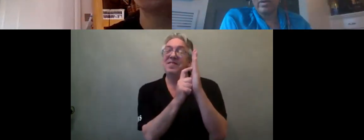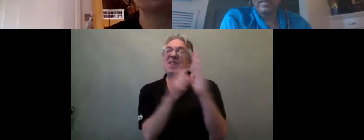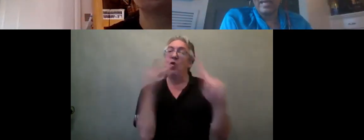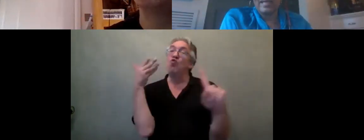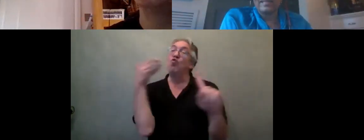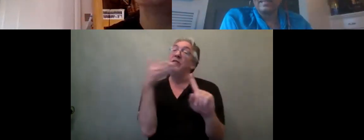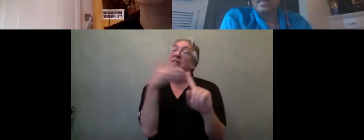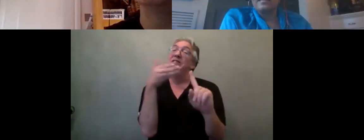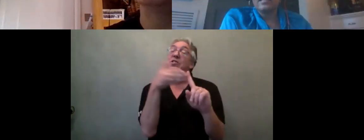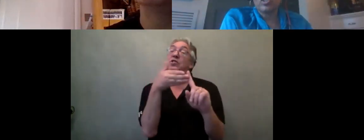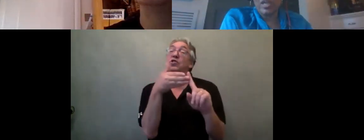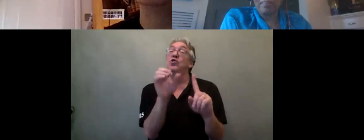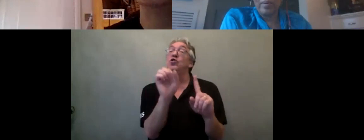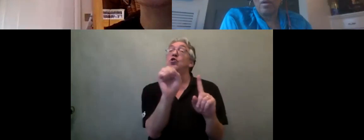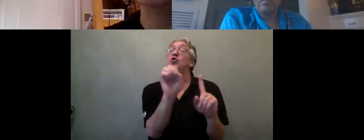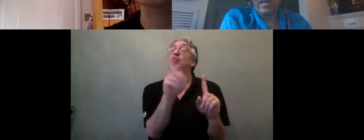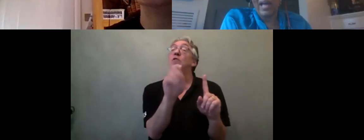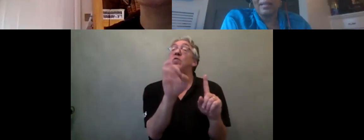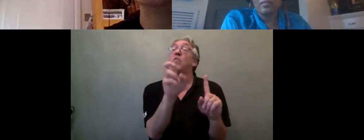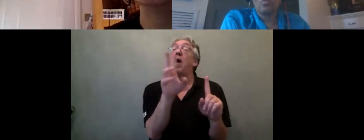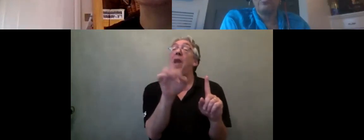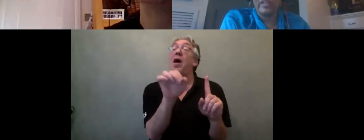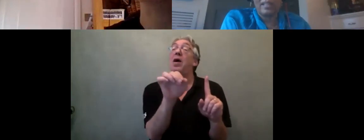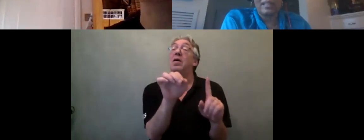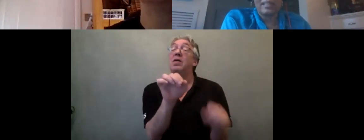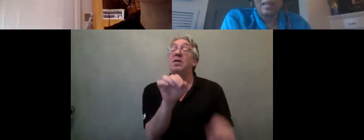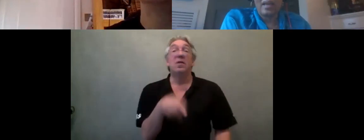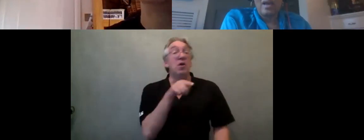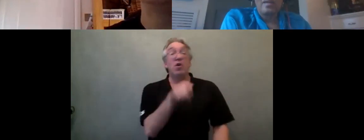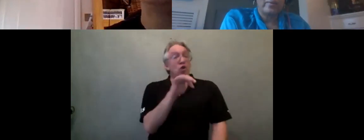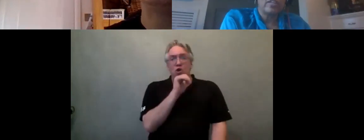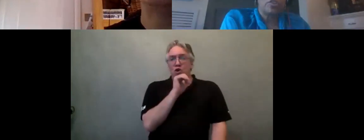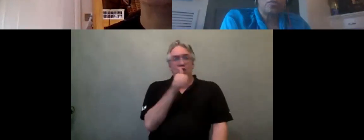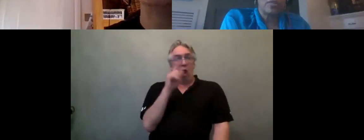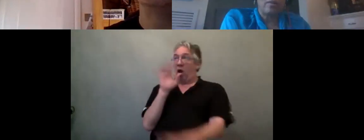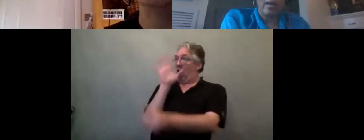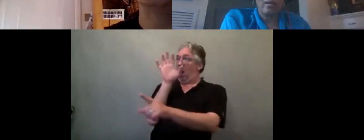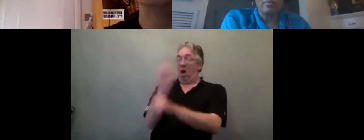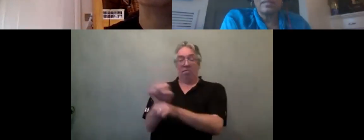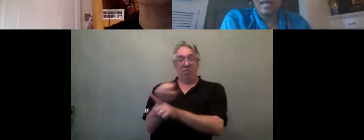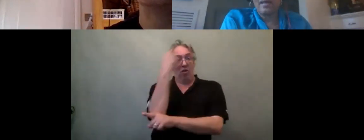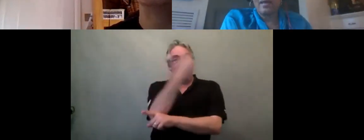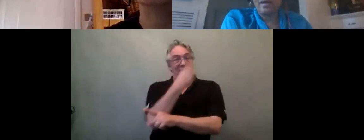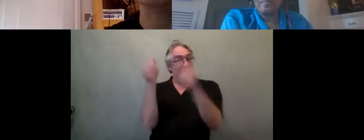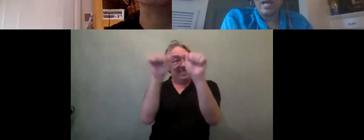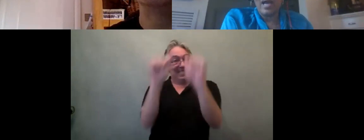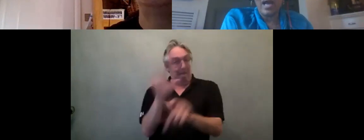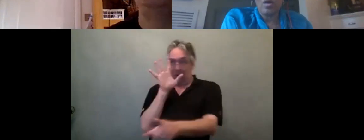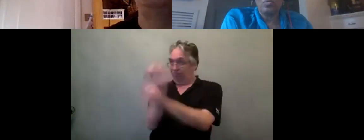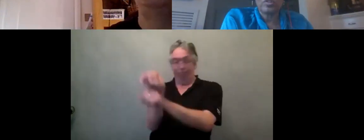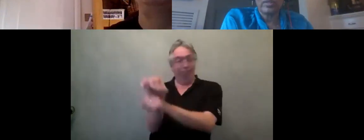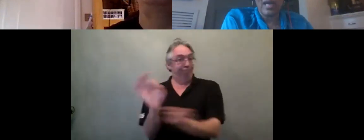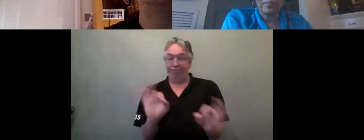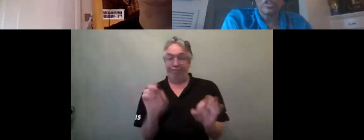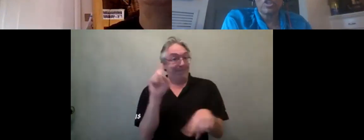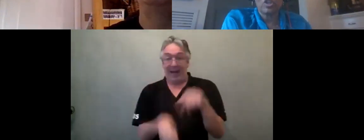not recognizing the shape of hands or faces. There were issues around